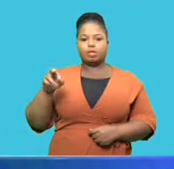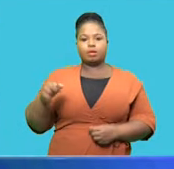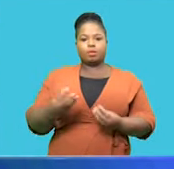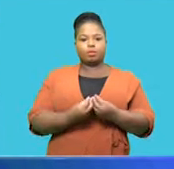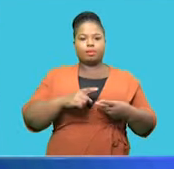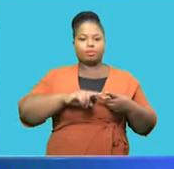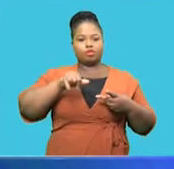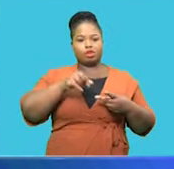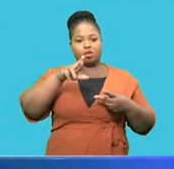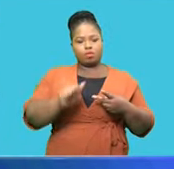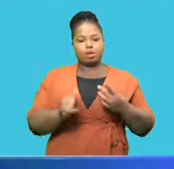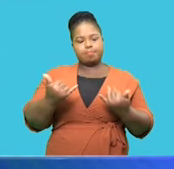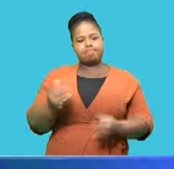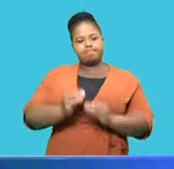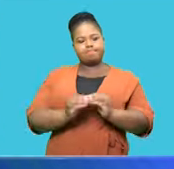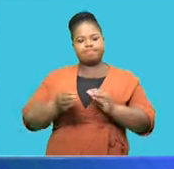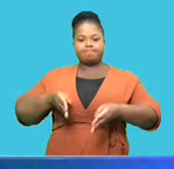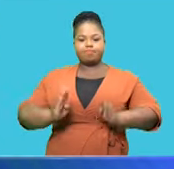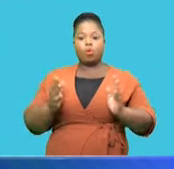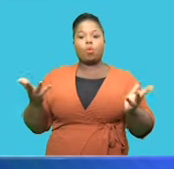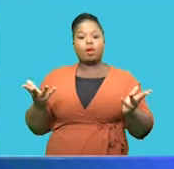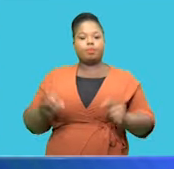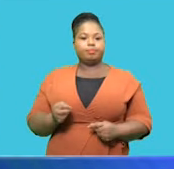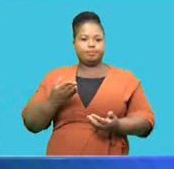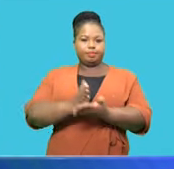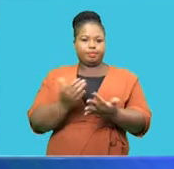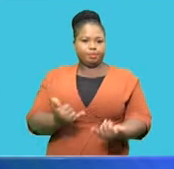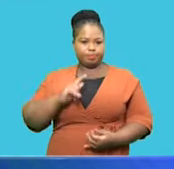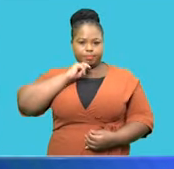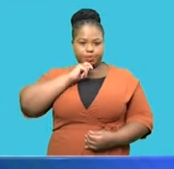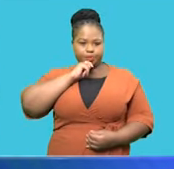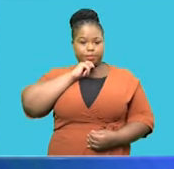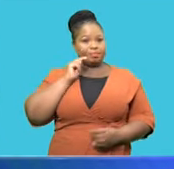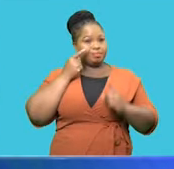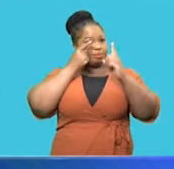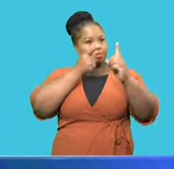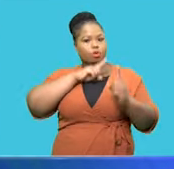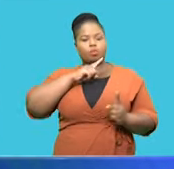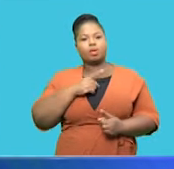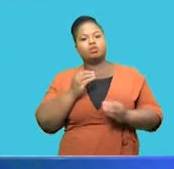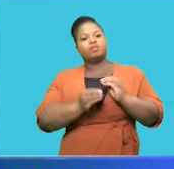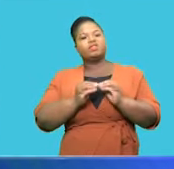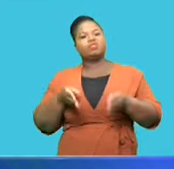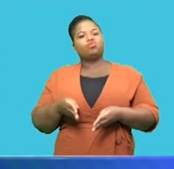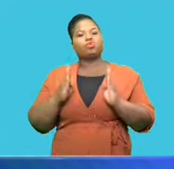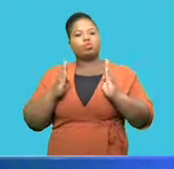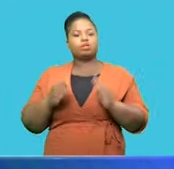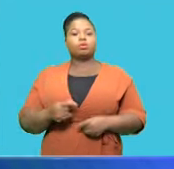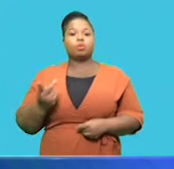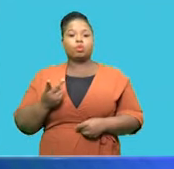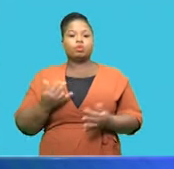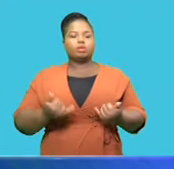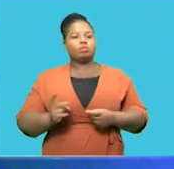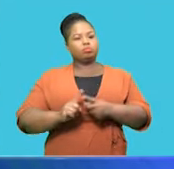i-JRA baqhube iphulo lokulungiswa kwendlela e-Midrand ebutsheni banamhlanje. Eliphulo lijolise kulungiseni indlela zesixeko